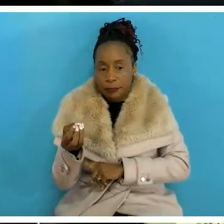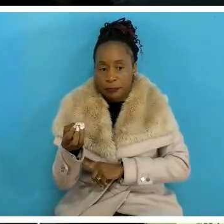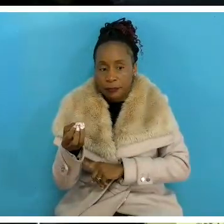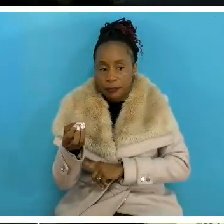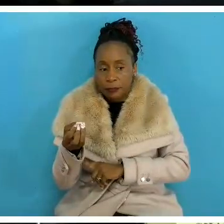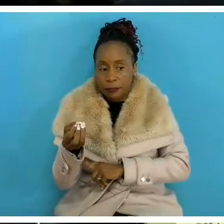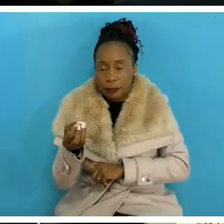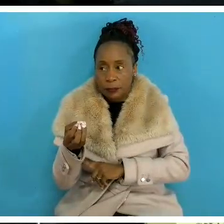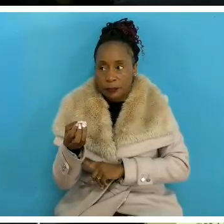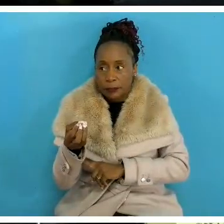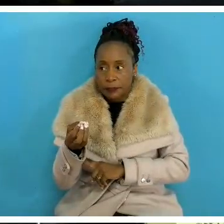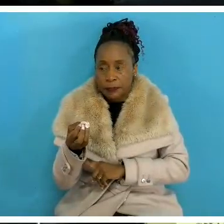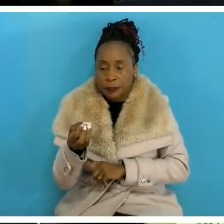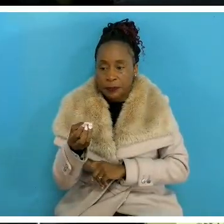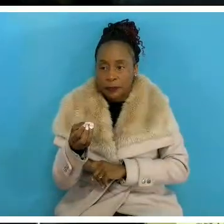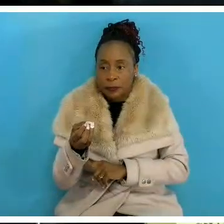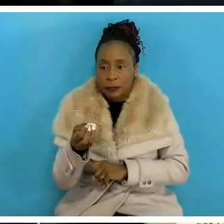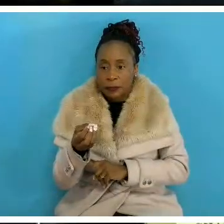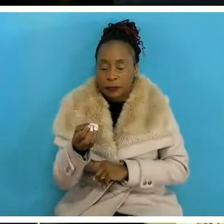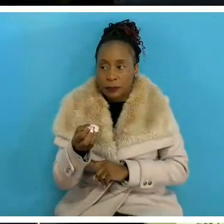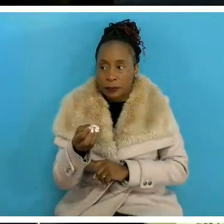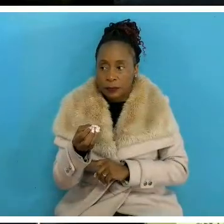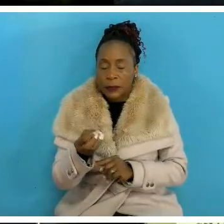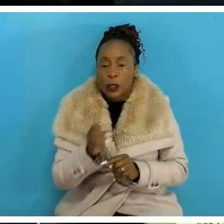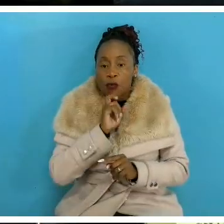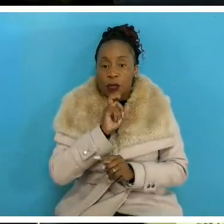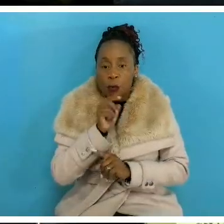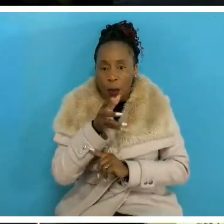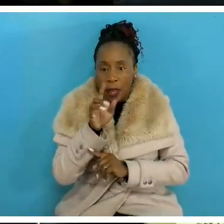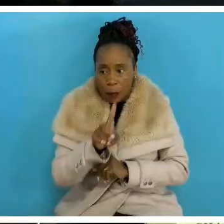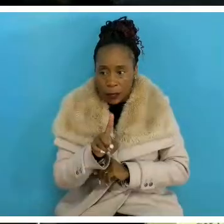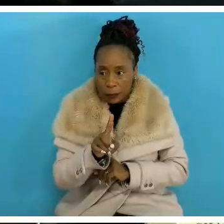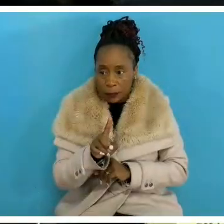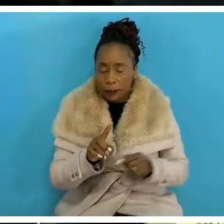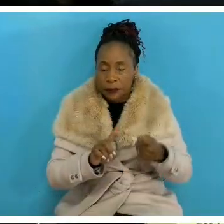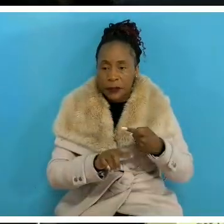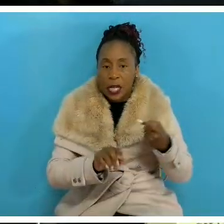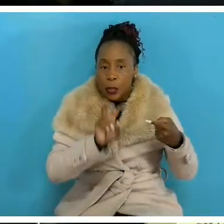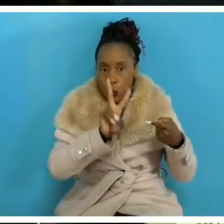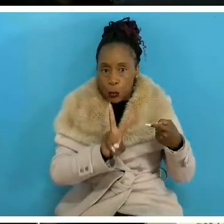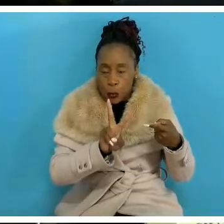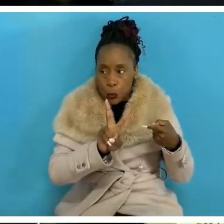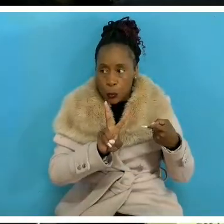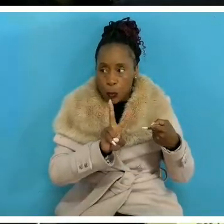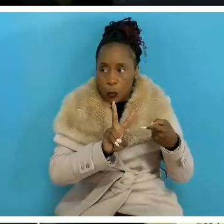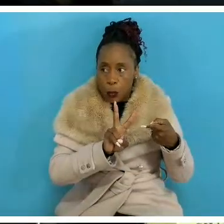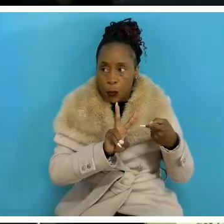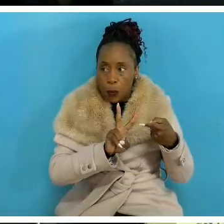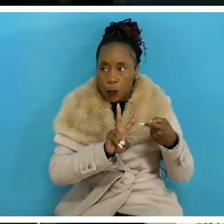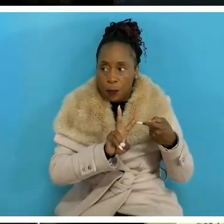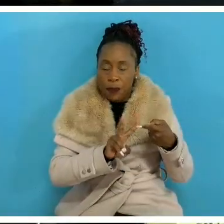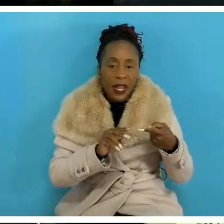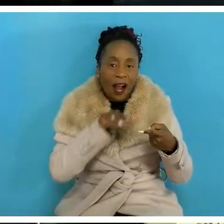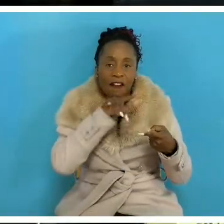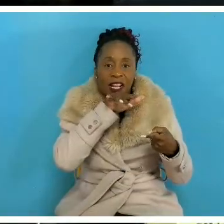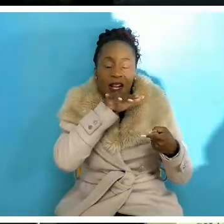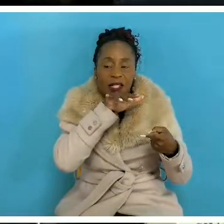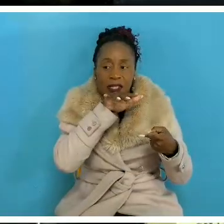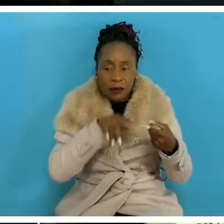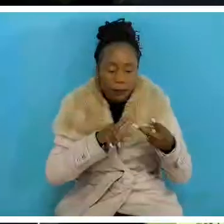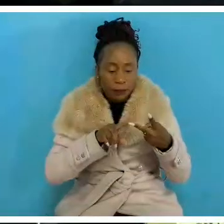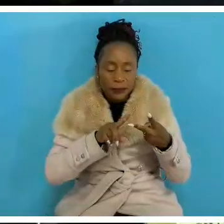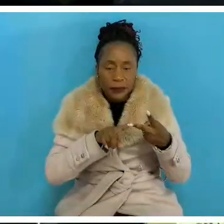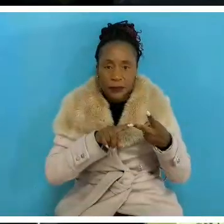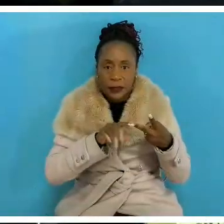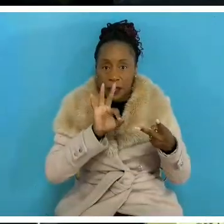the channels. The channels that you will be using then will be as follows. Channel 2 on the device will be in Afrikaans.